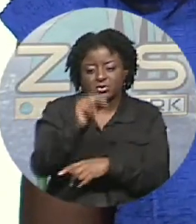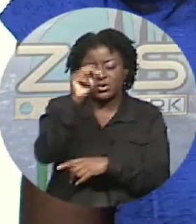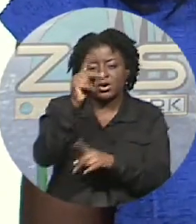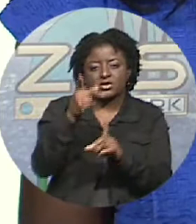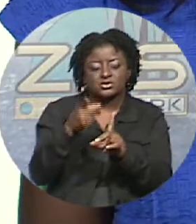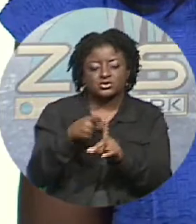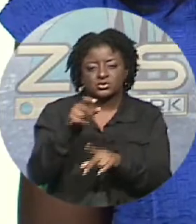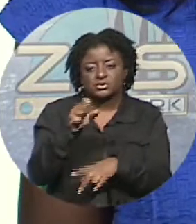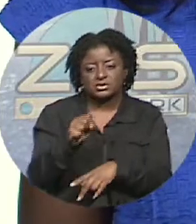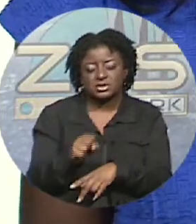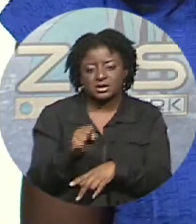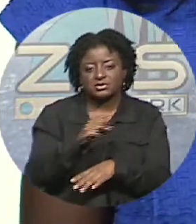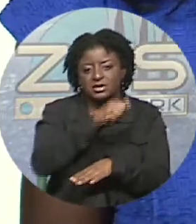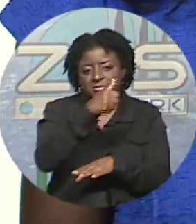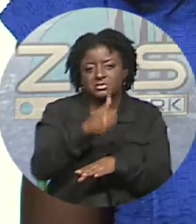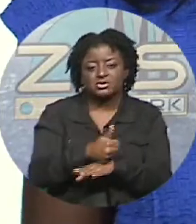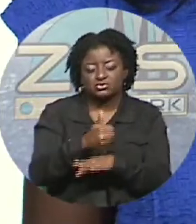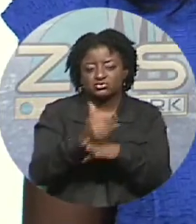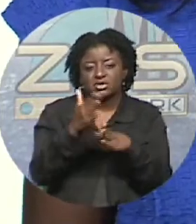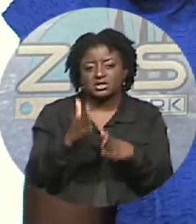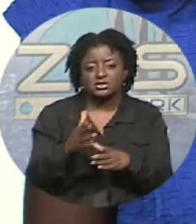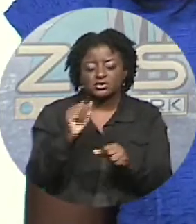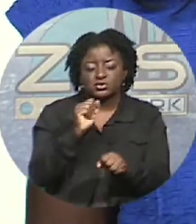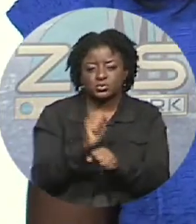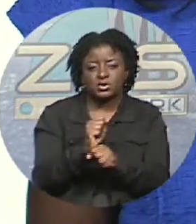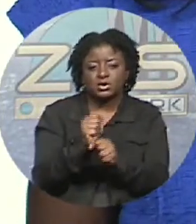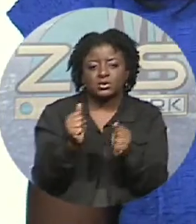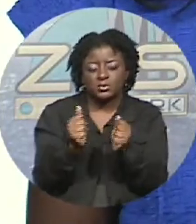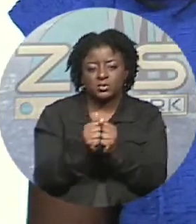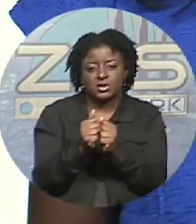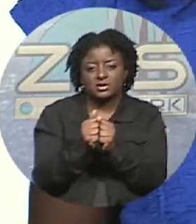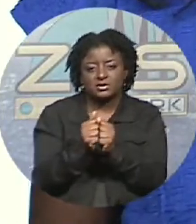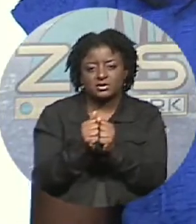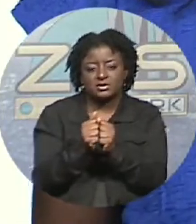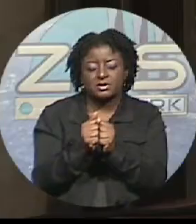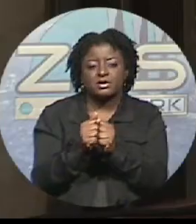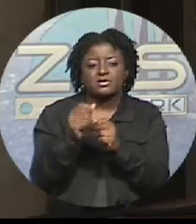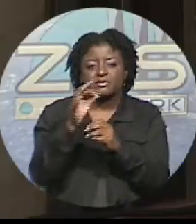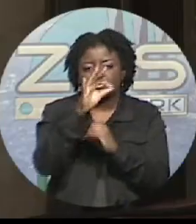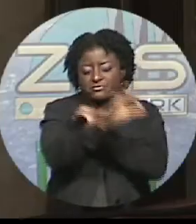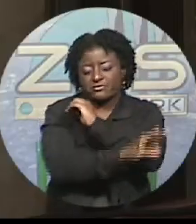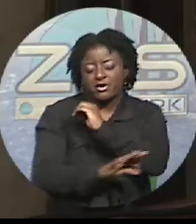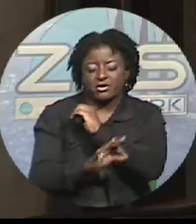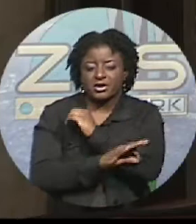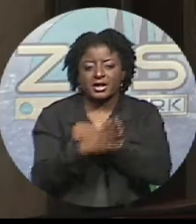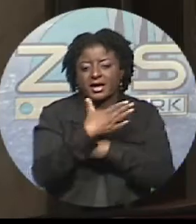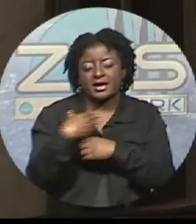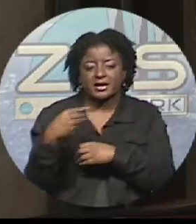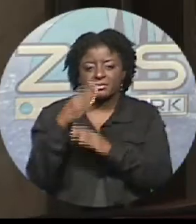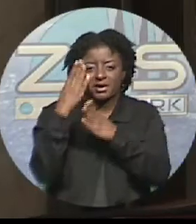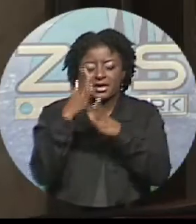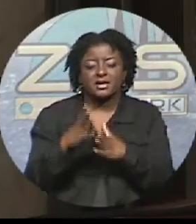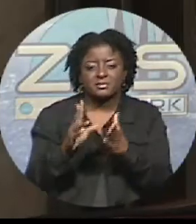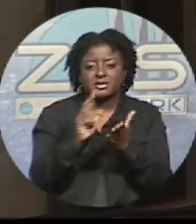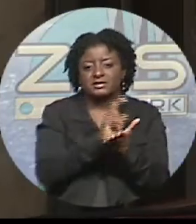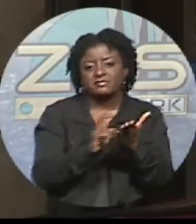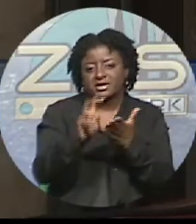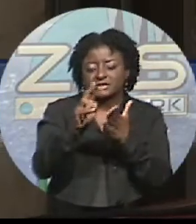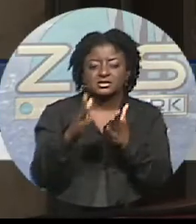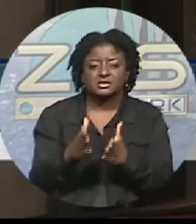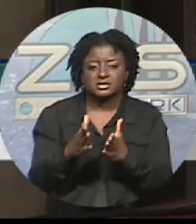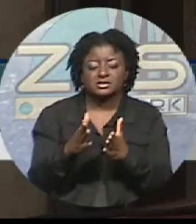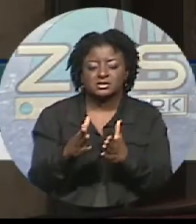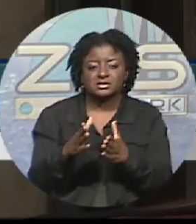work hand in hand with both foreign and Bahamian investors. I'm also pleased to announce that the luxury boutique resort The